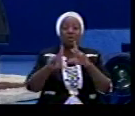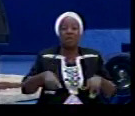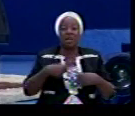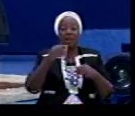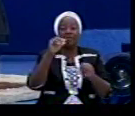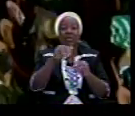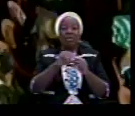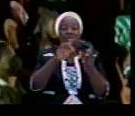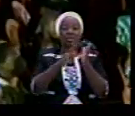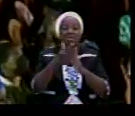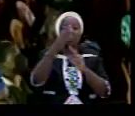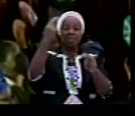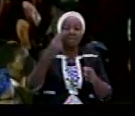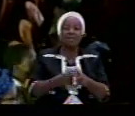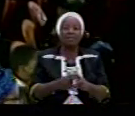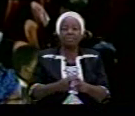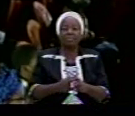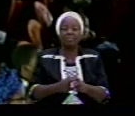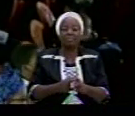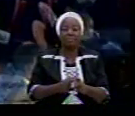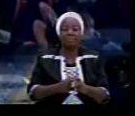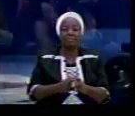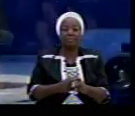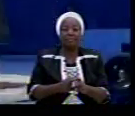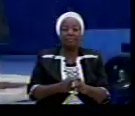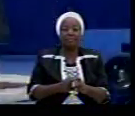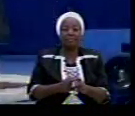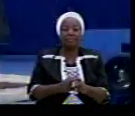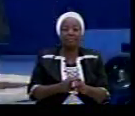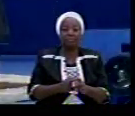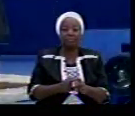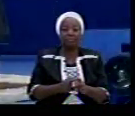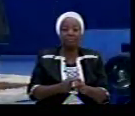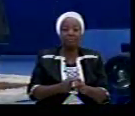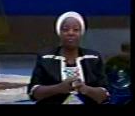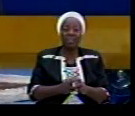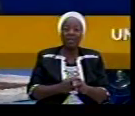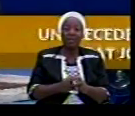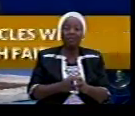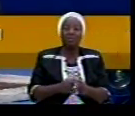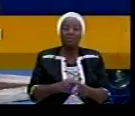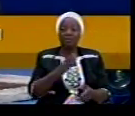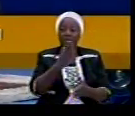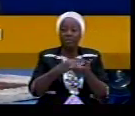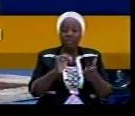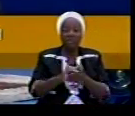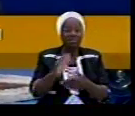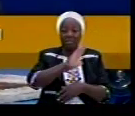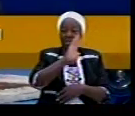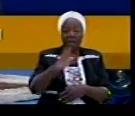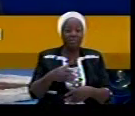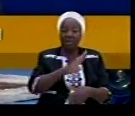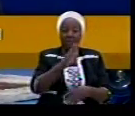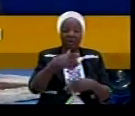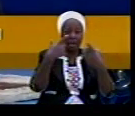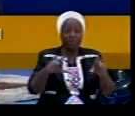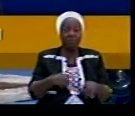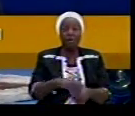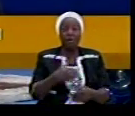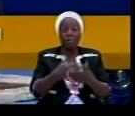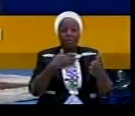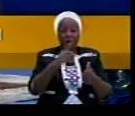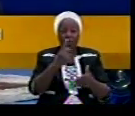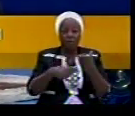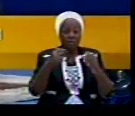in Jesus' name. Unprecedented, something that never happened before, what your eyes had never